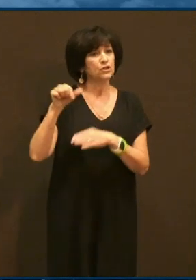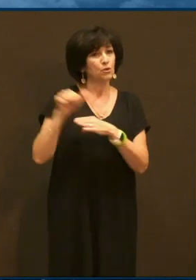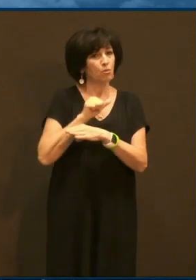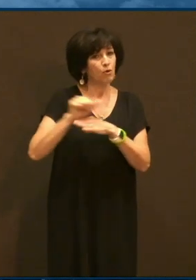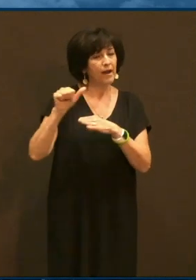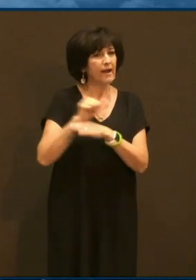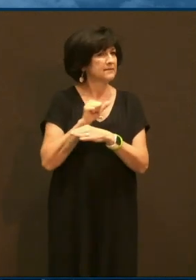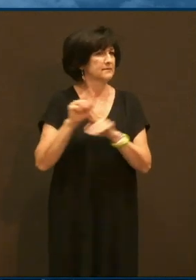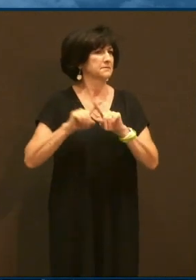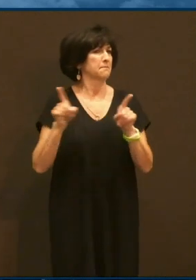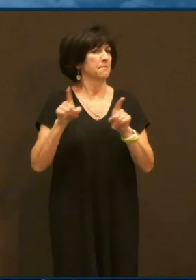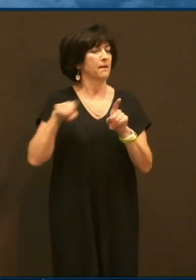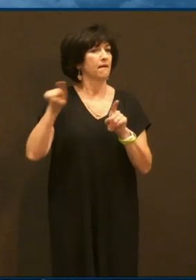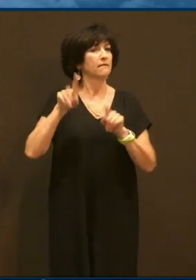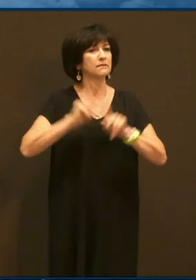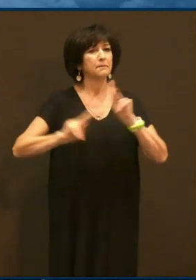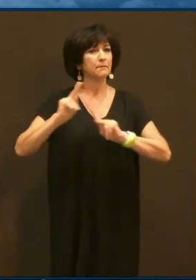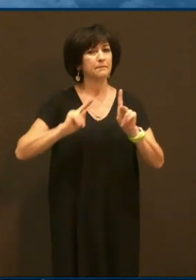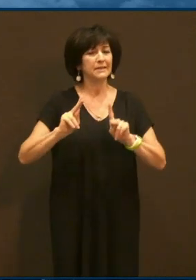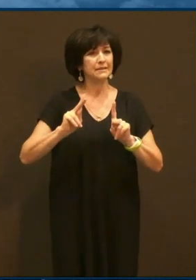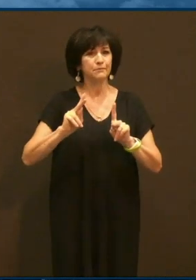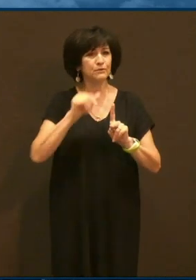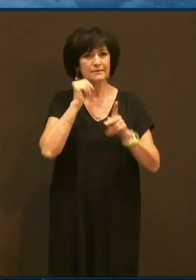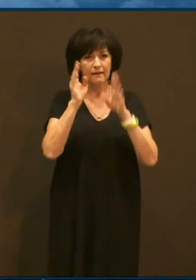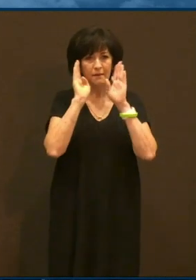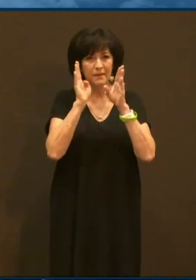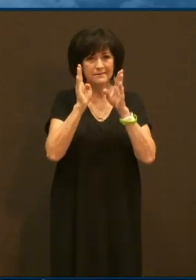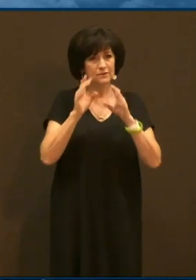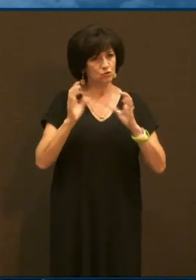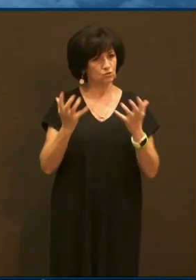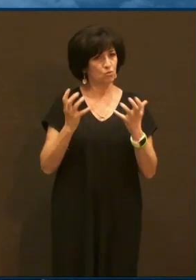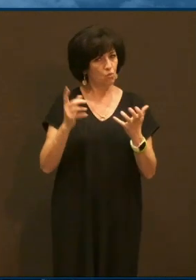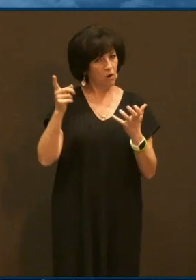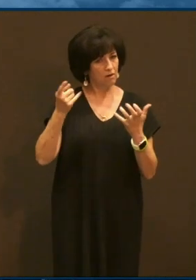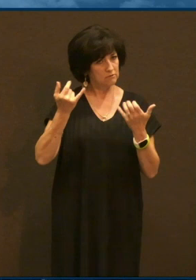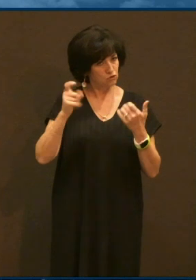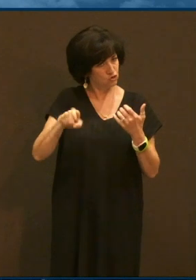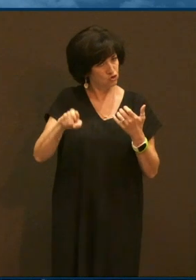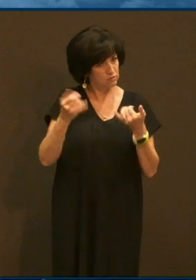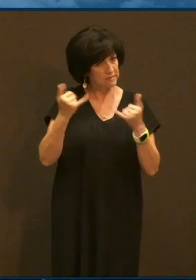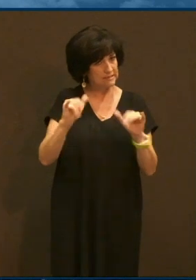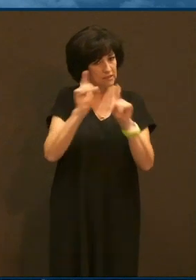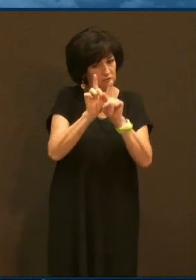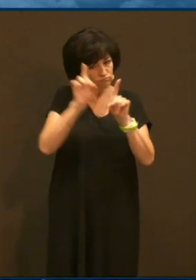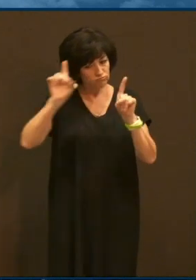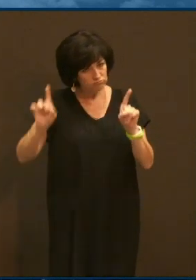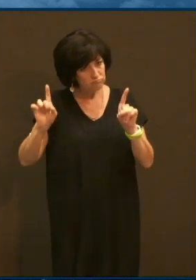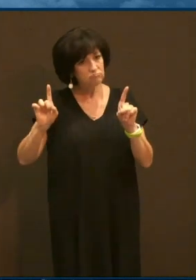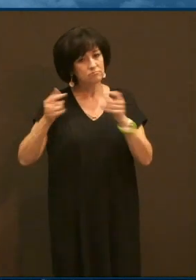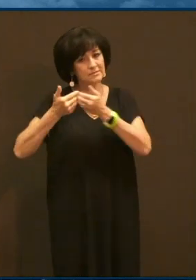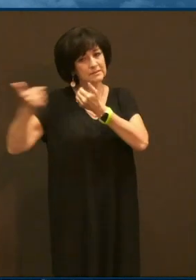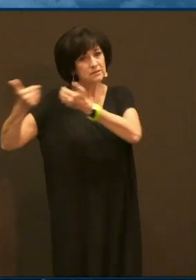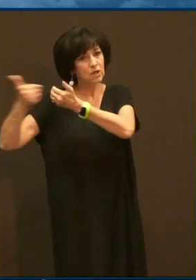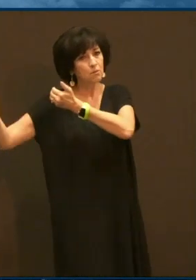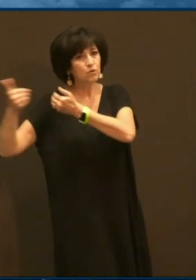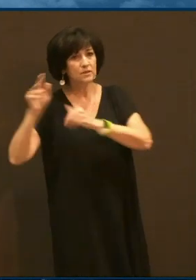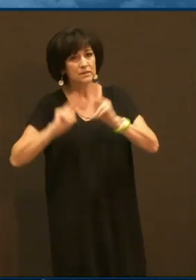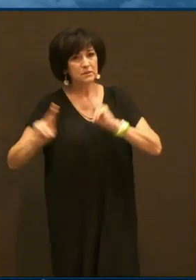social distancing and mask wearing. And we just need to emphasize those important measures that we all need to